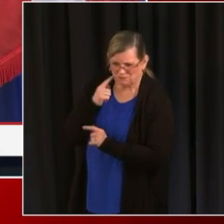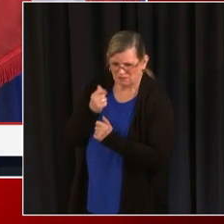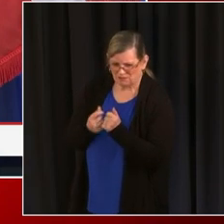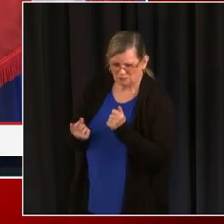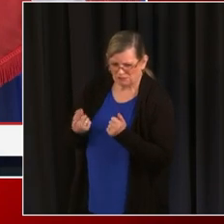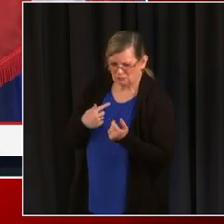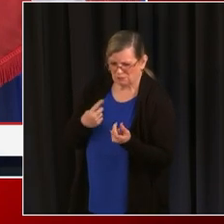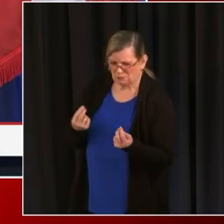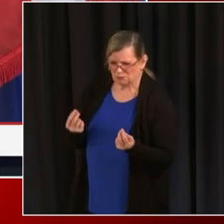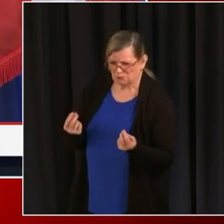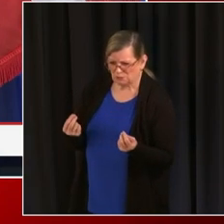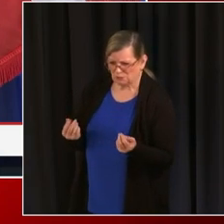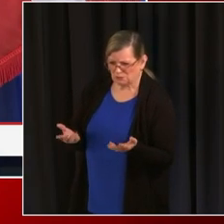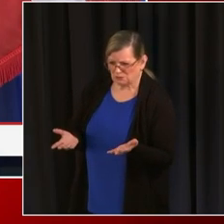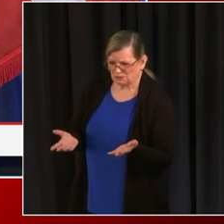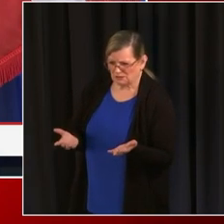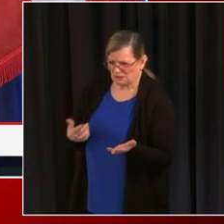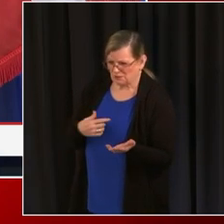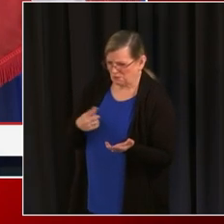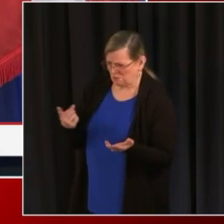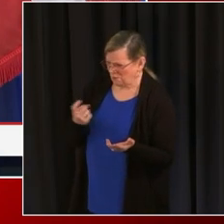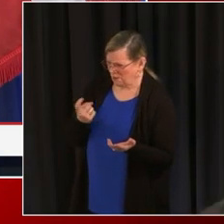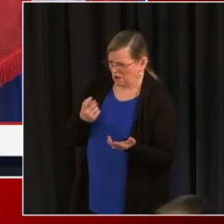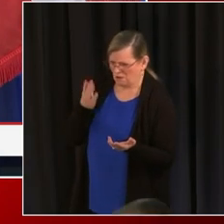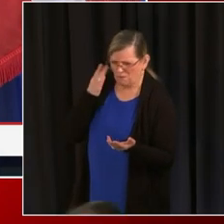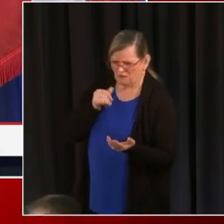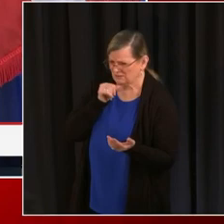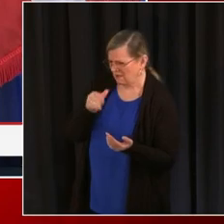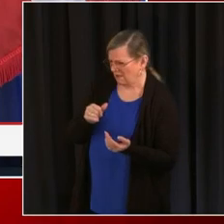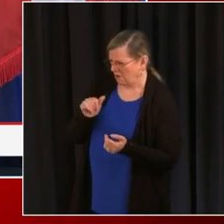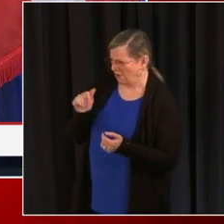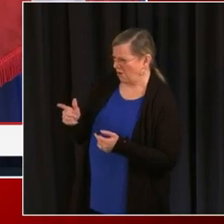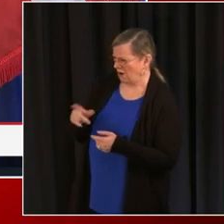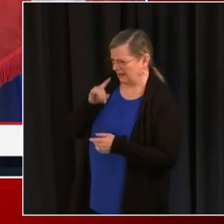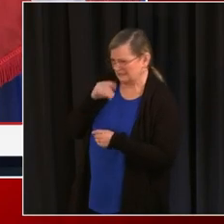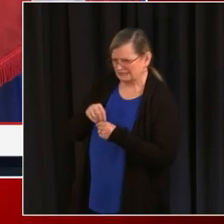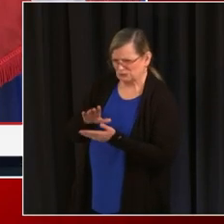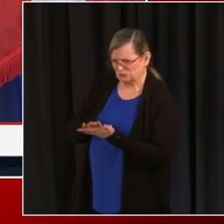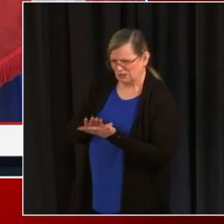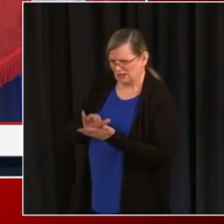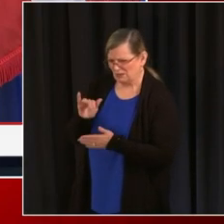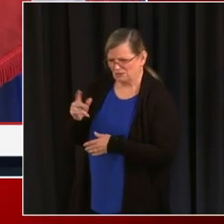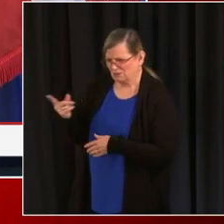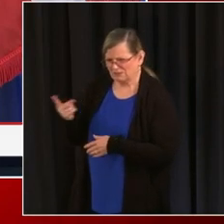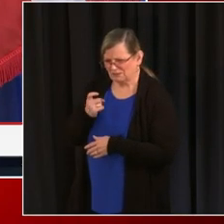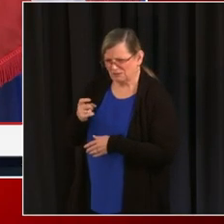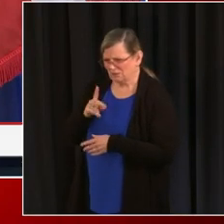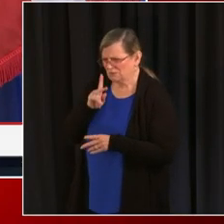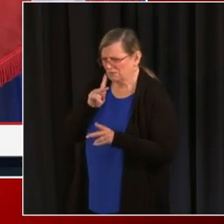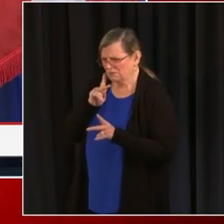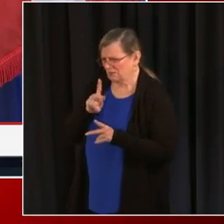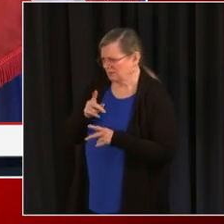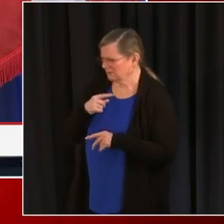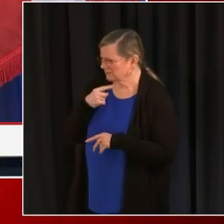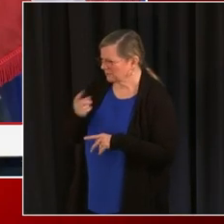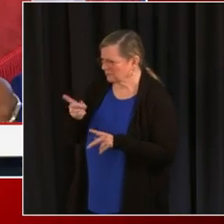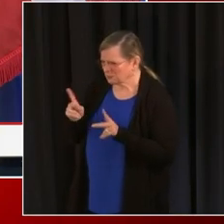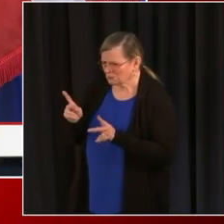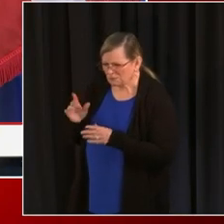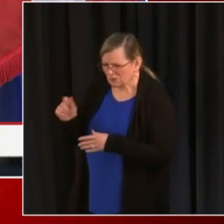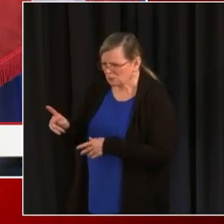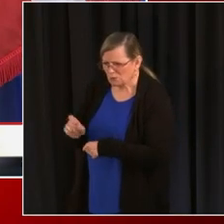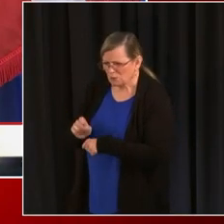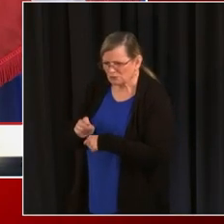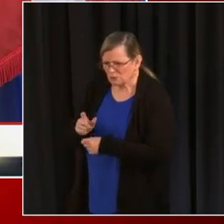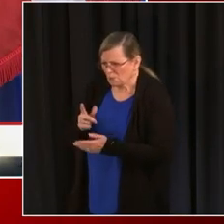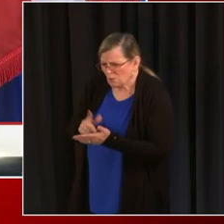that we're doing. I got one question to say, why aren't all the kids in school? Then I get another question to say, why are you telling people to go back to work? Like,